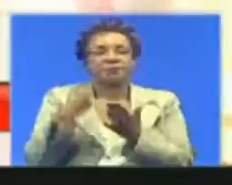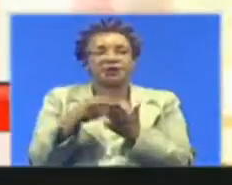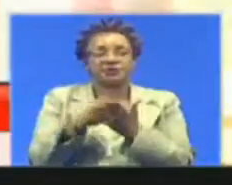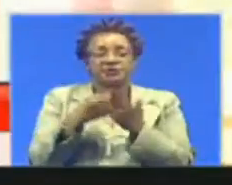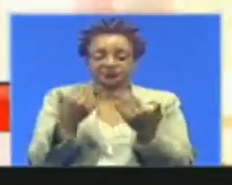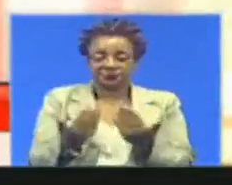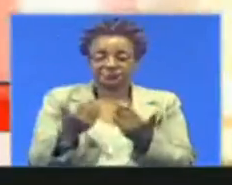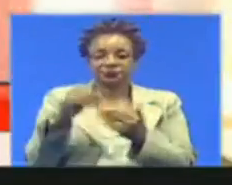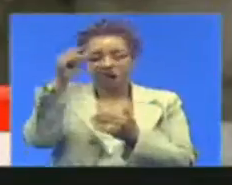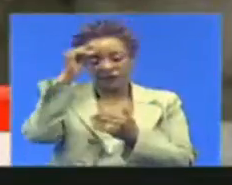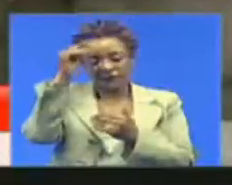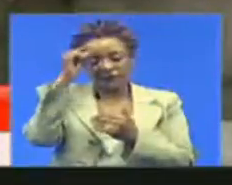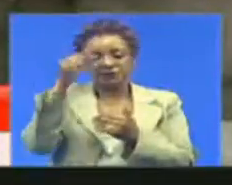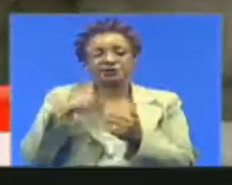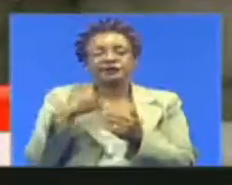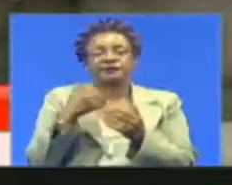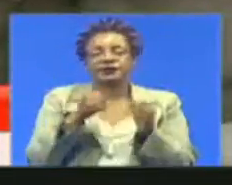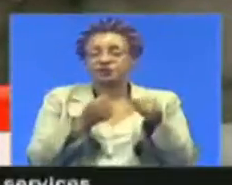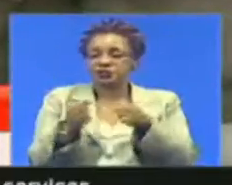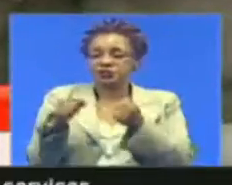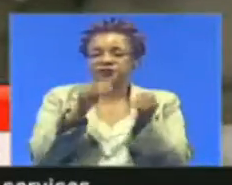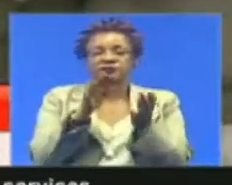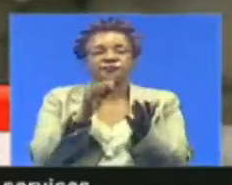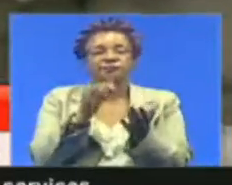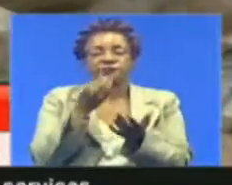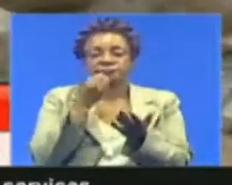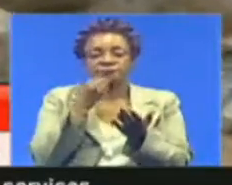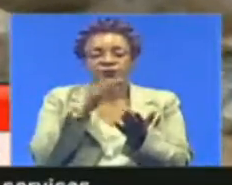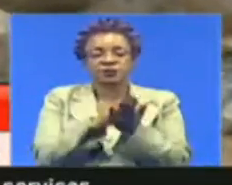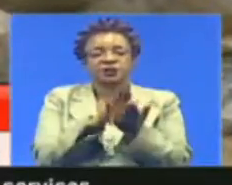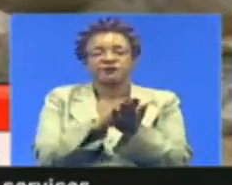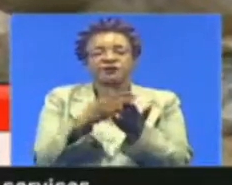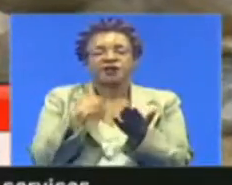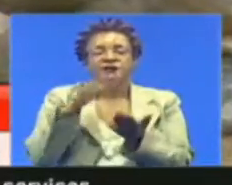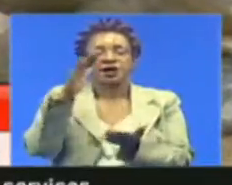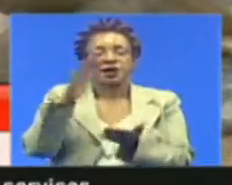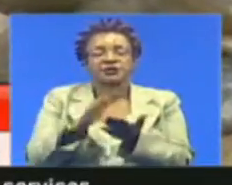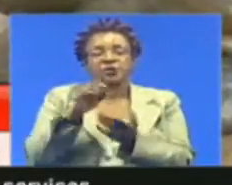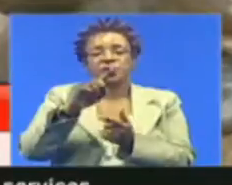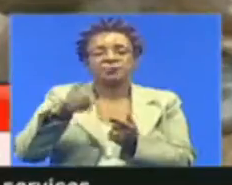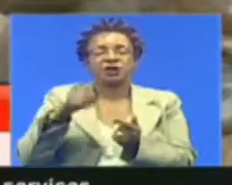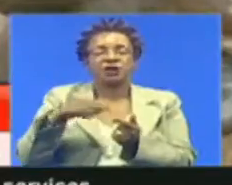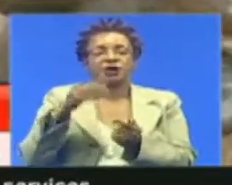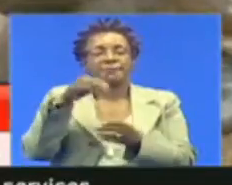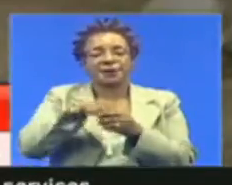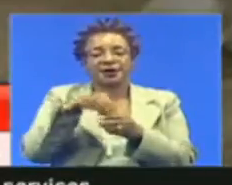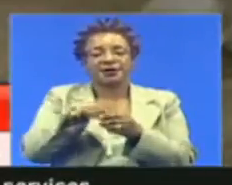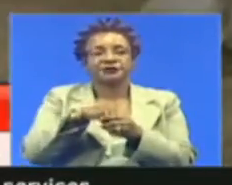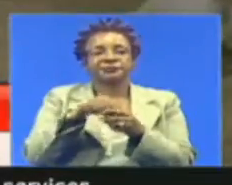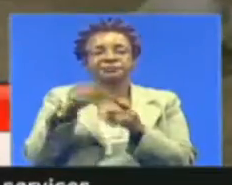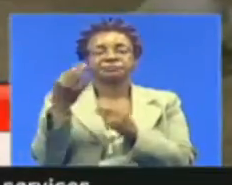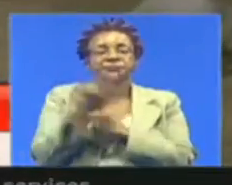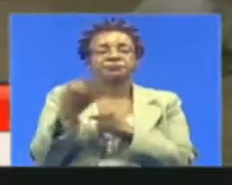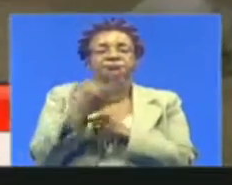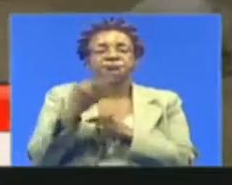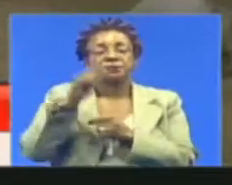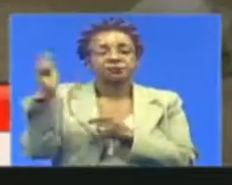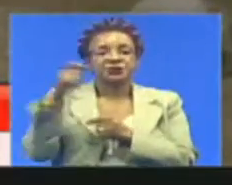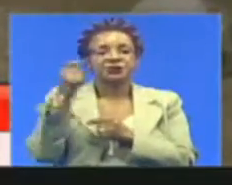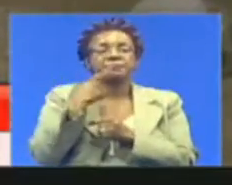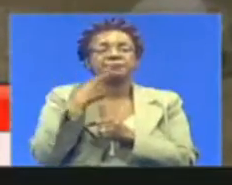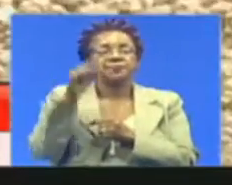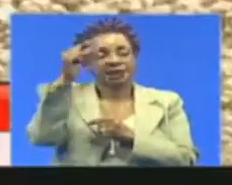government ran a strategic food reserve has less than a million bags in store. And on Wednesday, President Uhuru Kenyatta said the government will